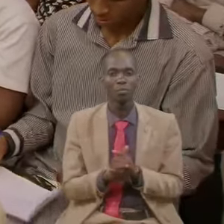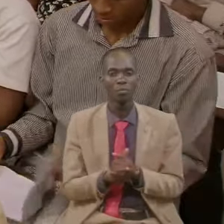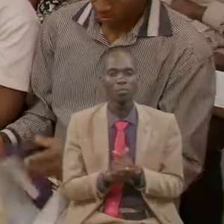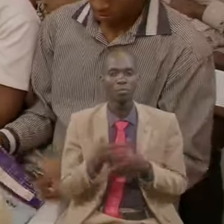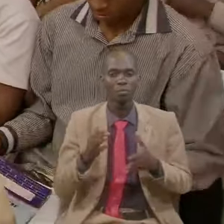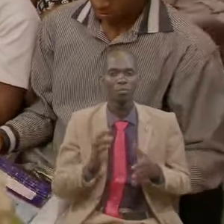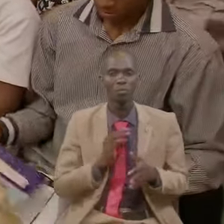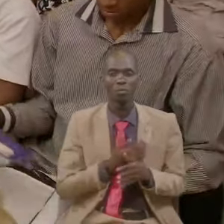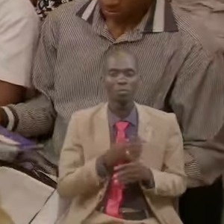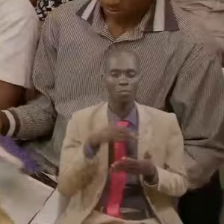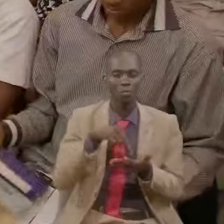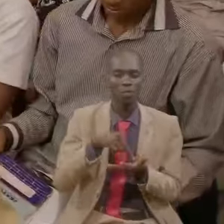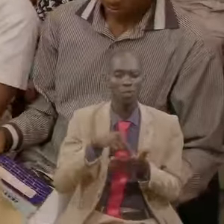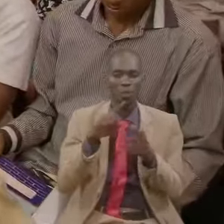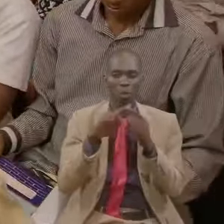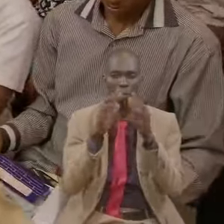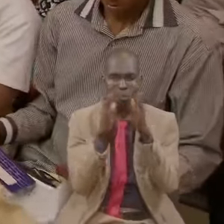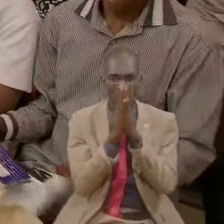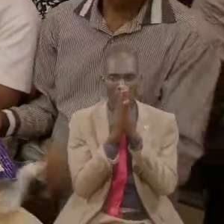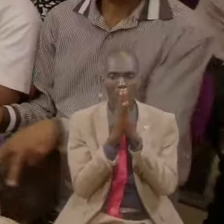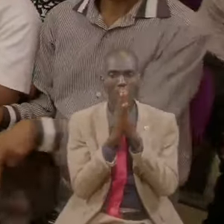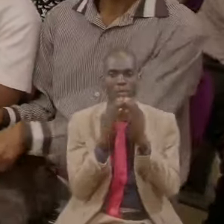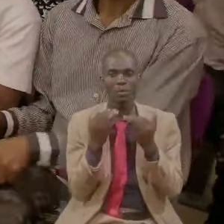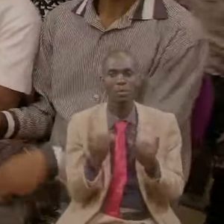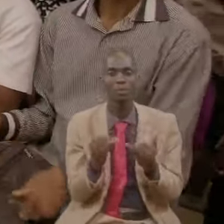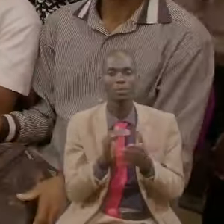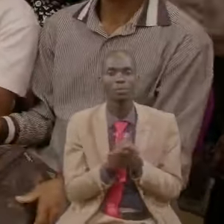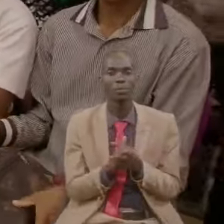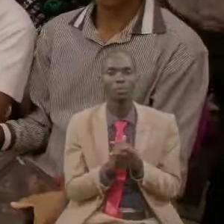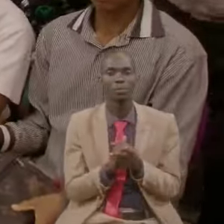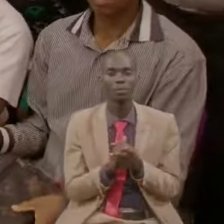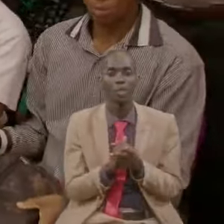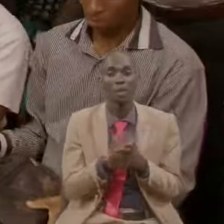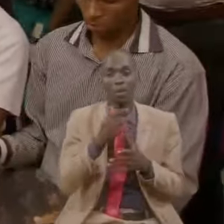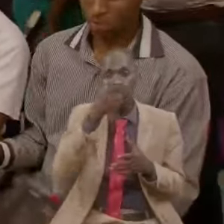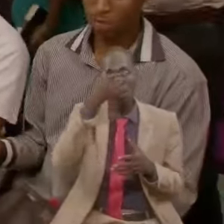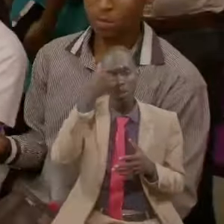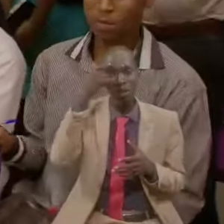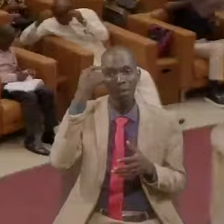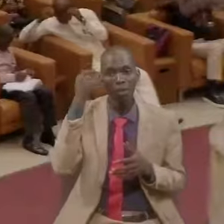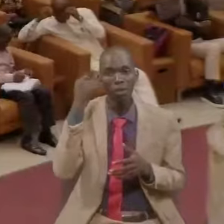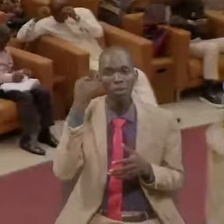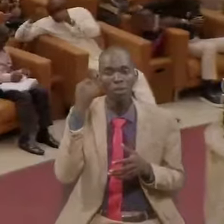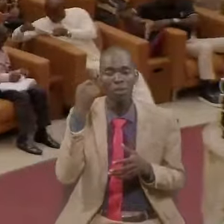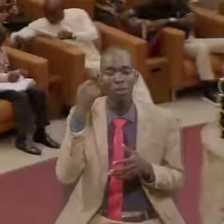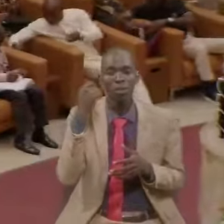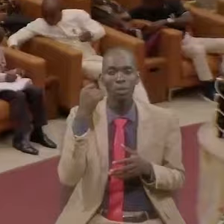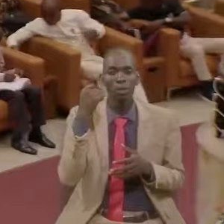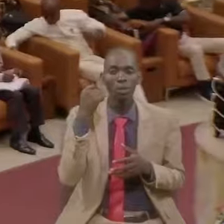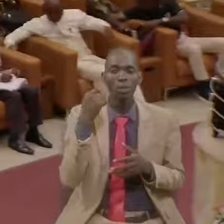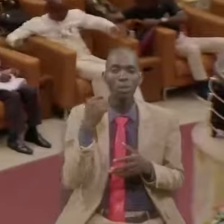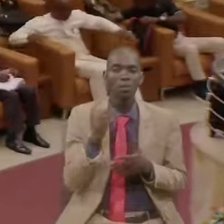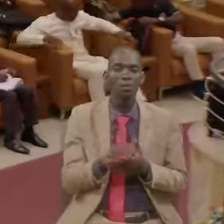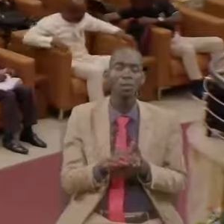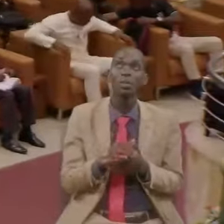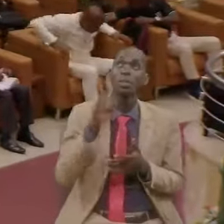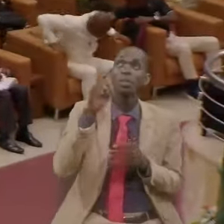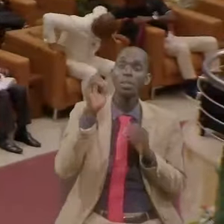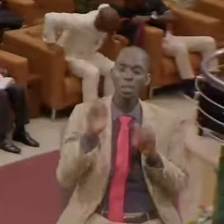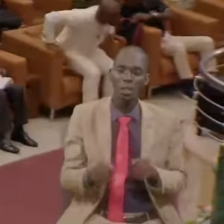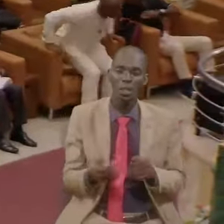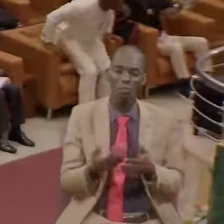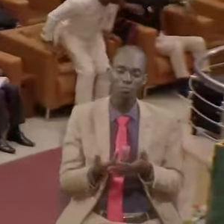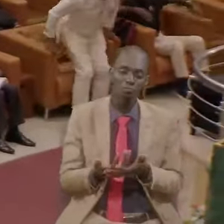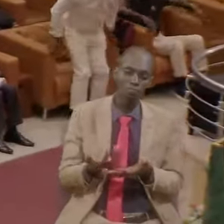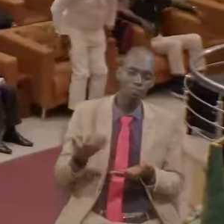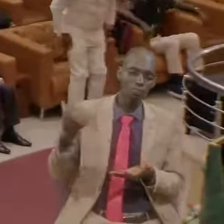in prayer. Let's talk to the Lord in prayer, because he can enrich our lives,